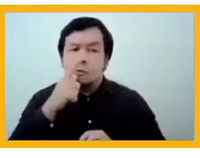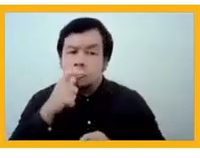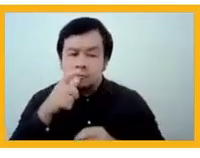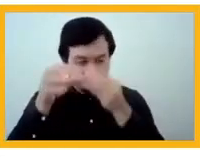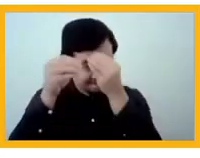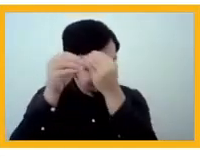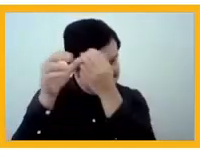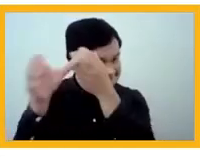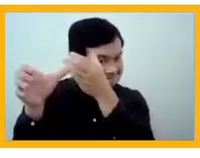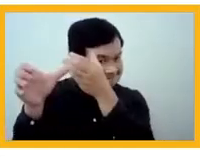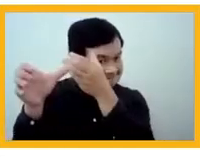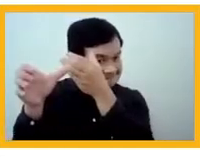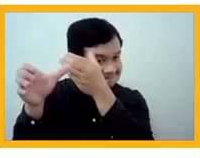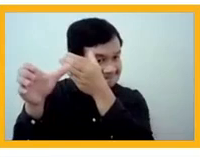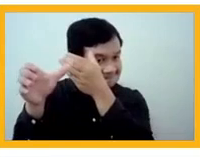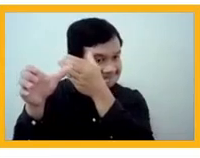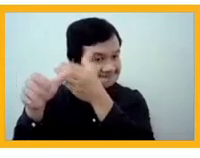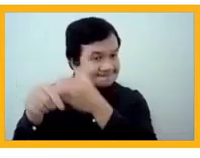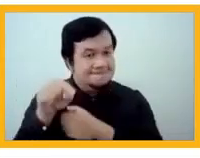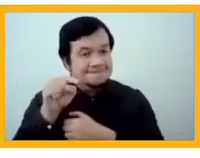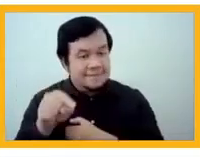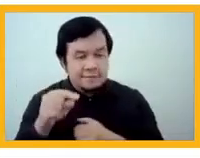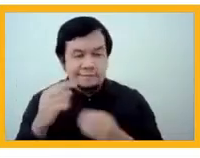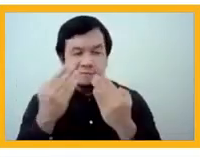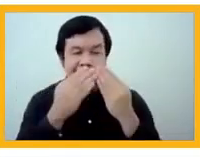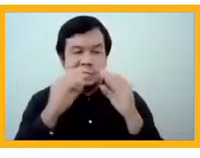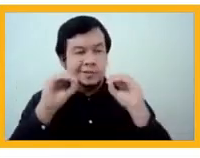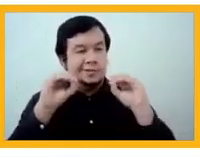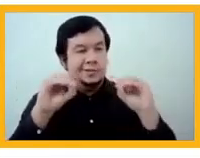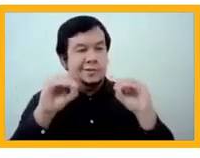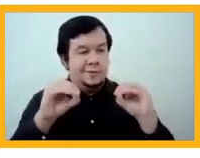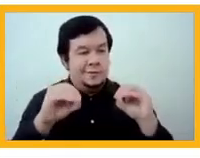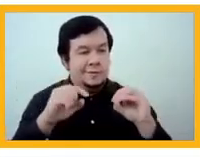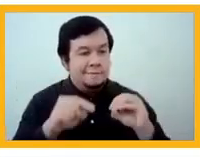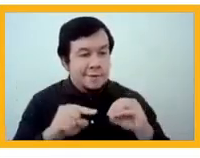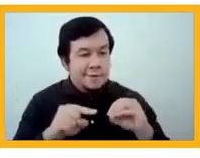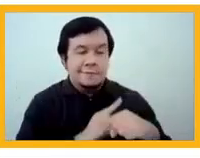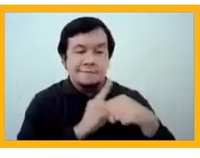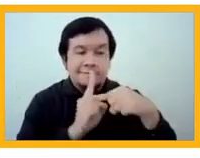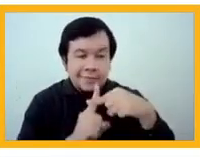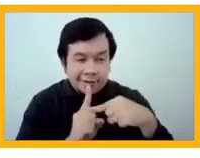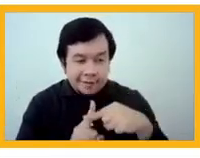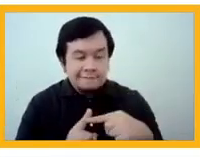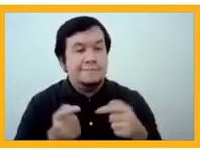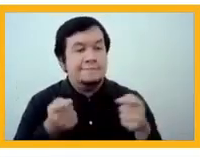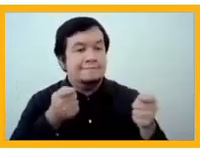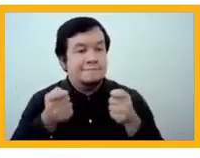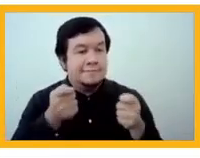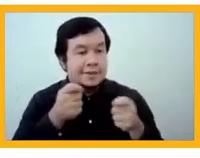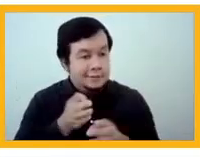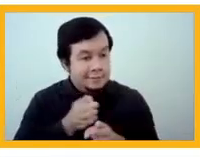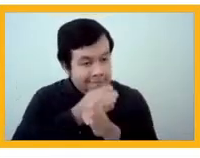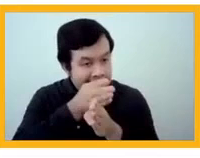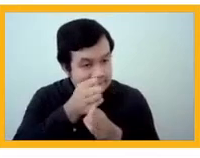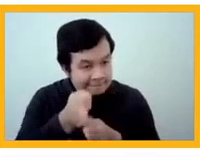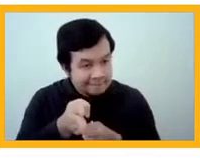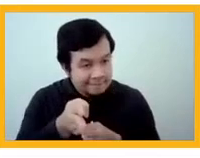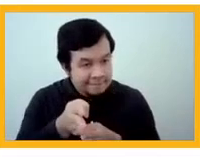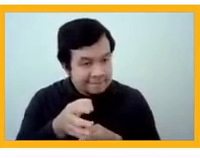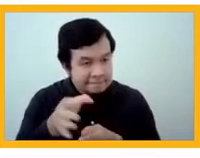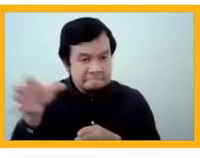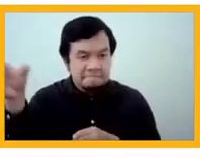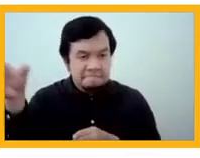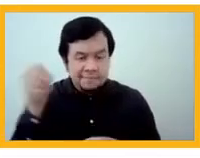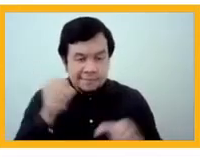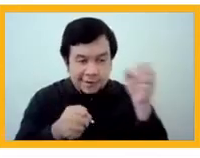as kind of the more lucrative careers and sectors they may be. So in some ways, more than technology, I would say